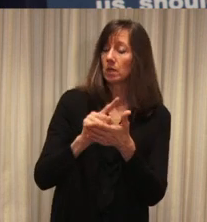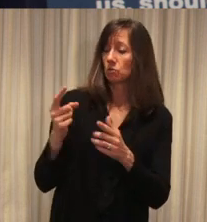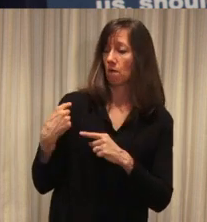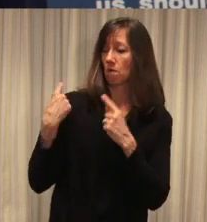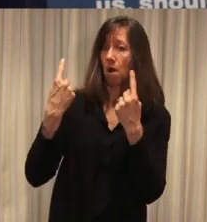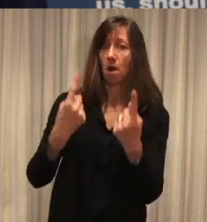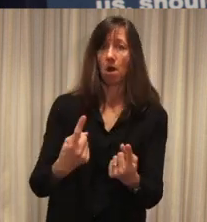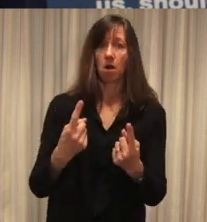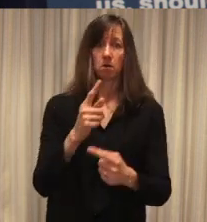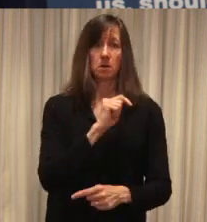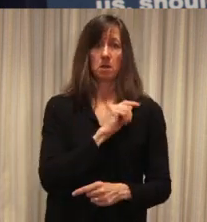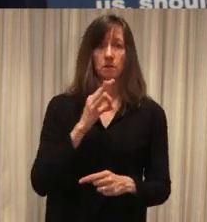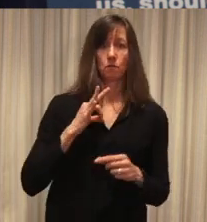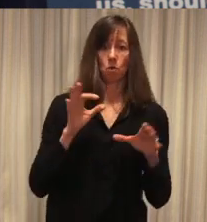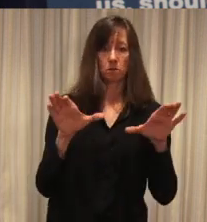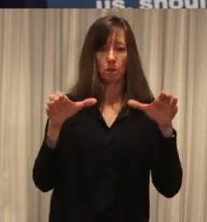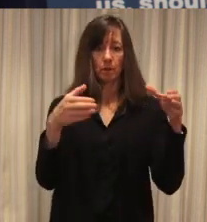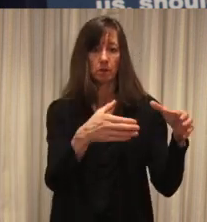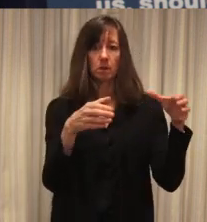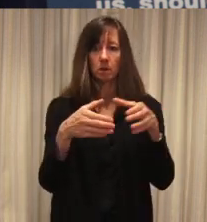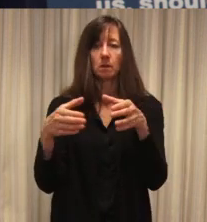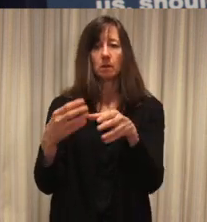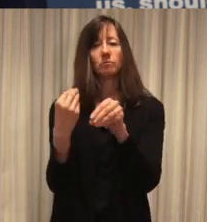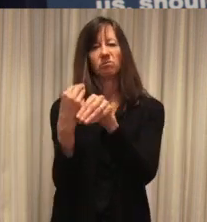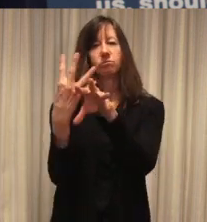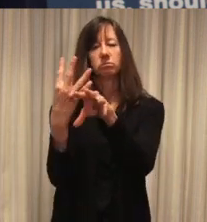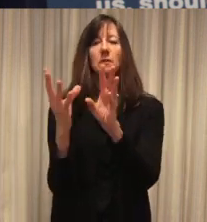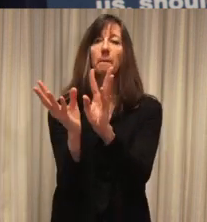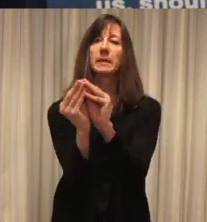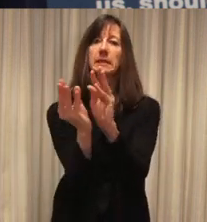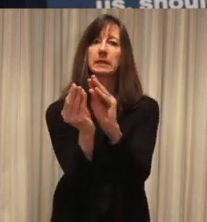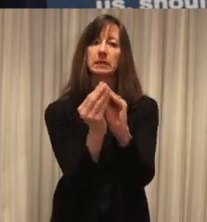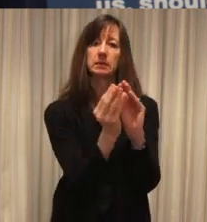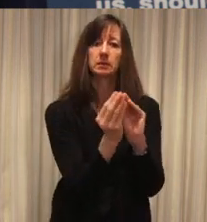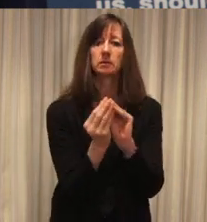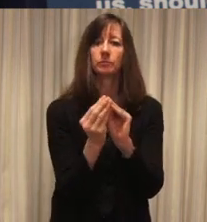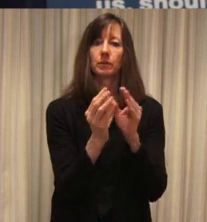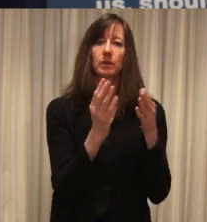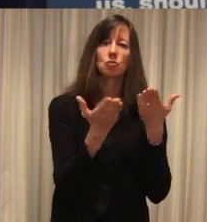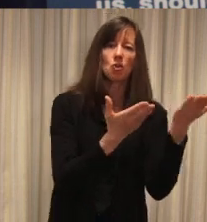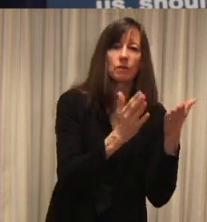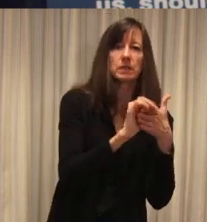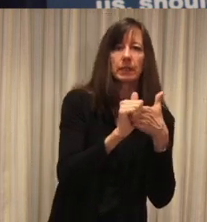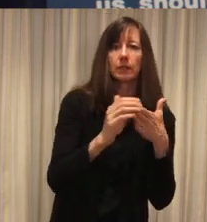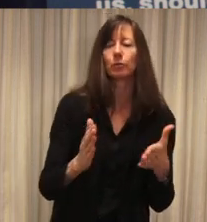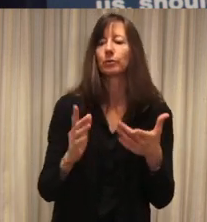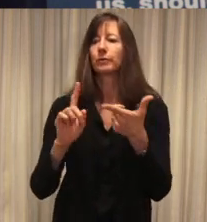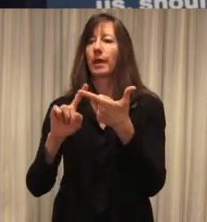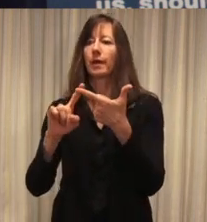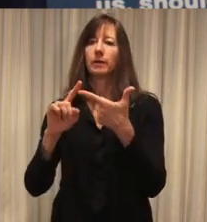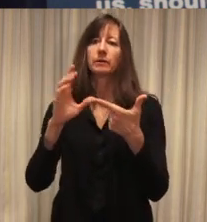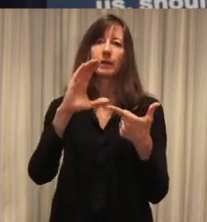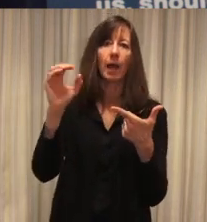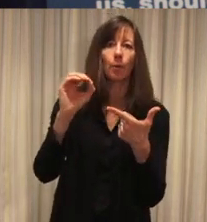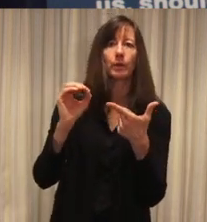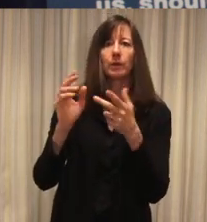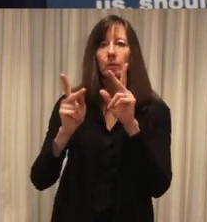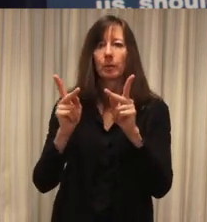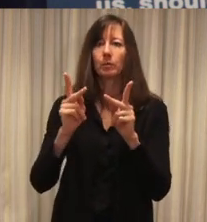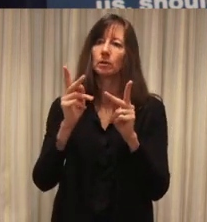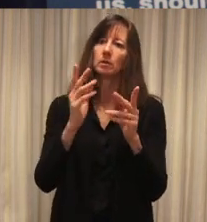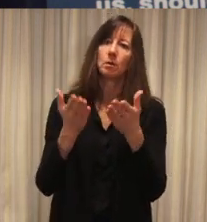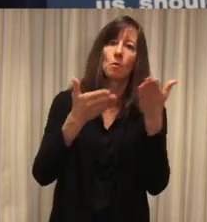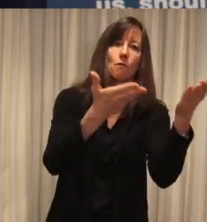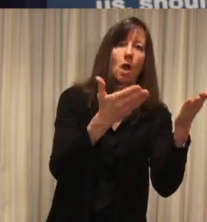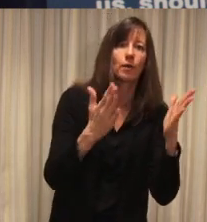community leaders from all the different service providers in our county, social service providers, mental health